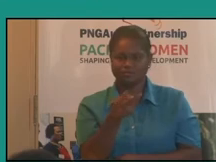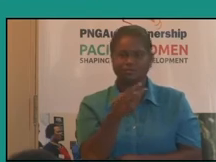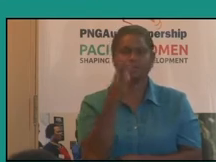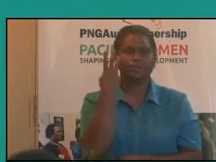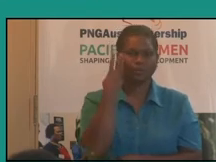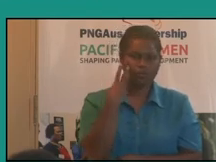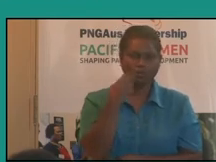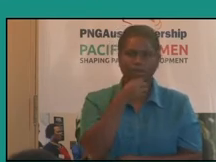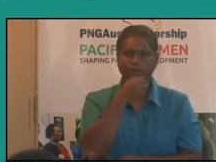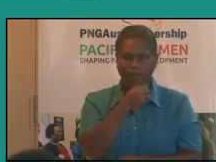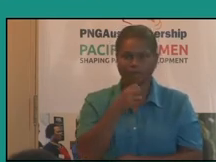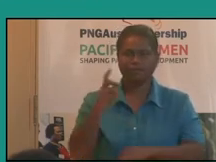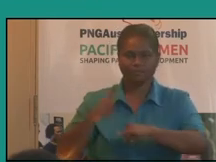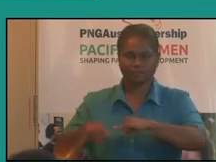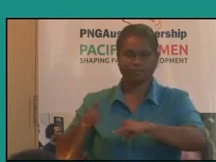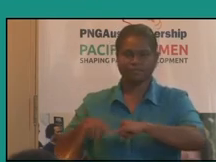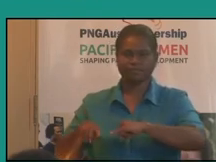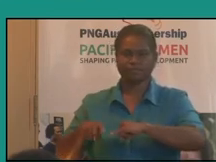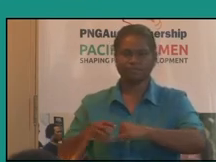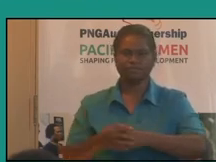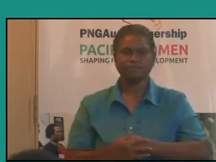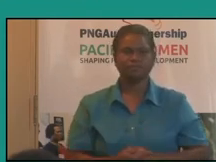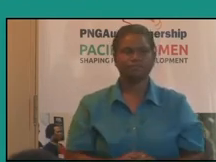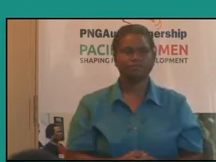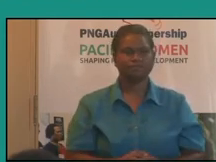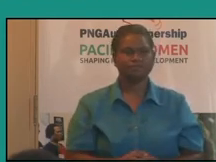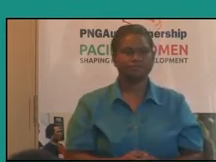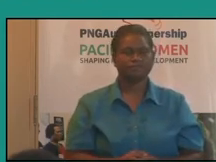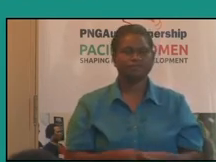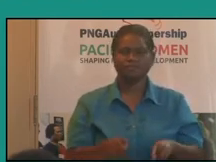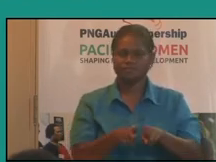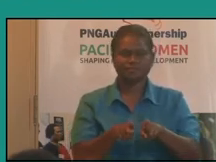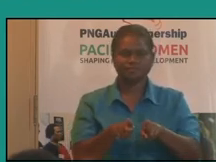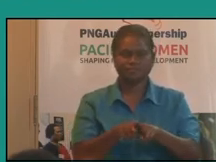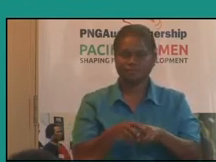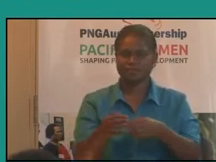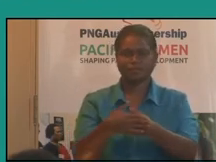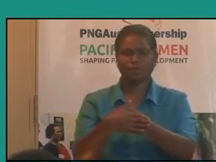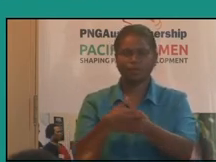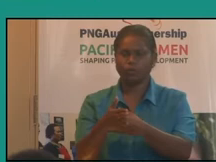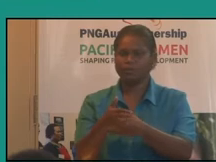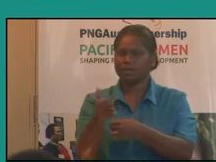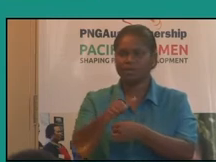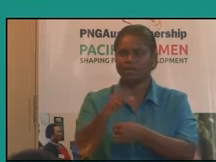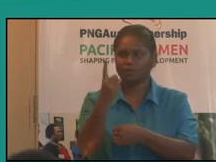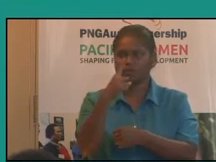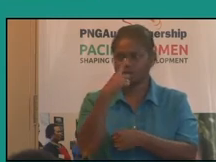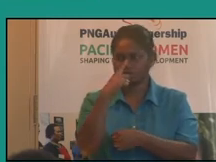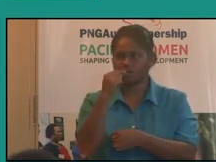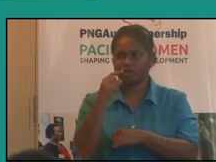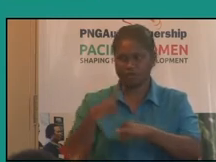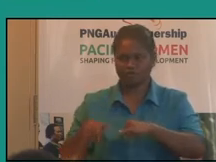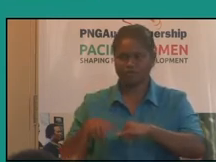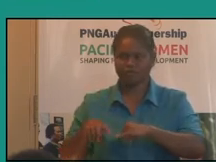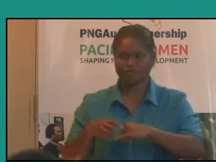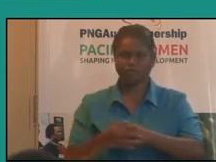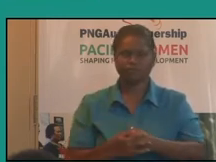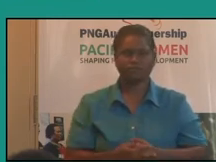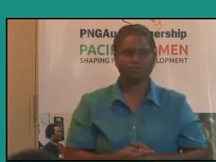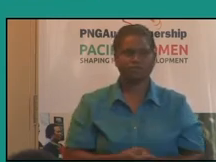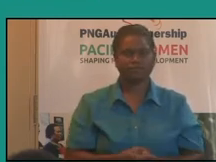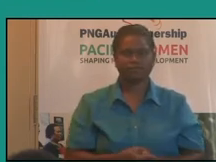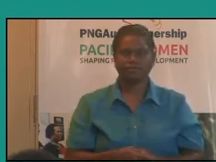other, the electorates. So open to everyone, but only women will race for the